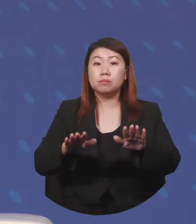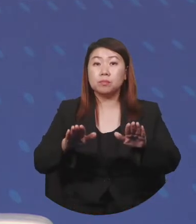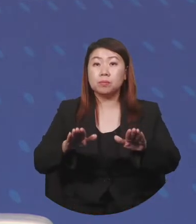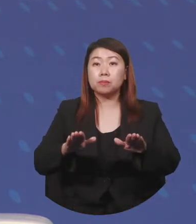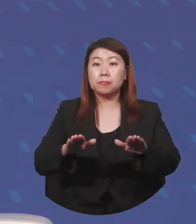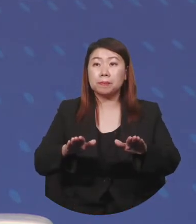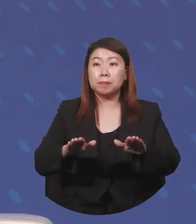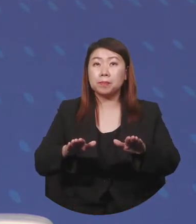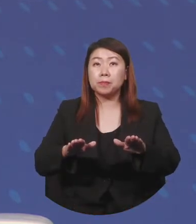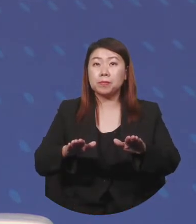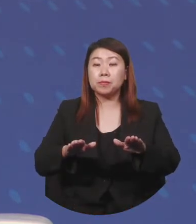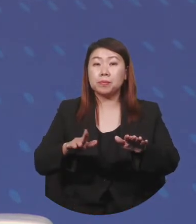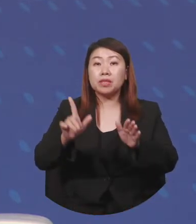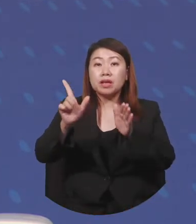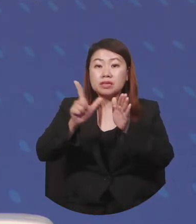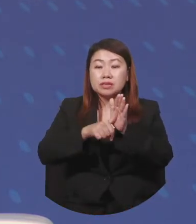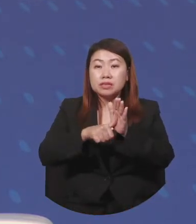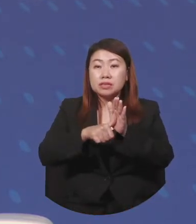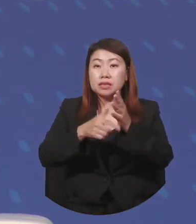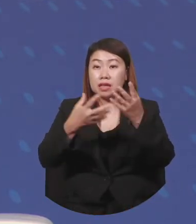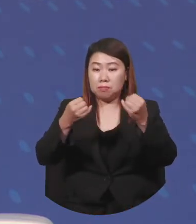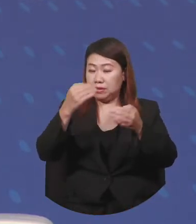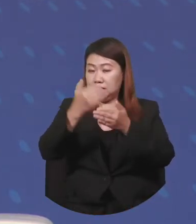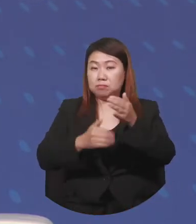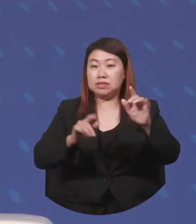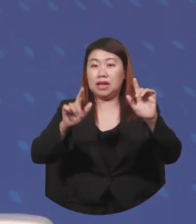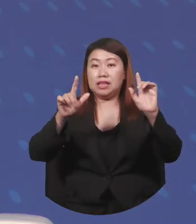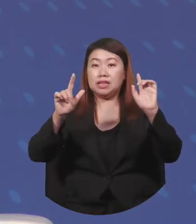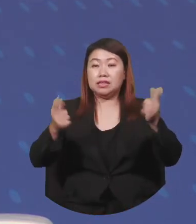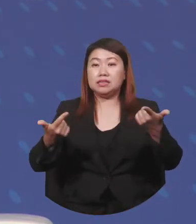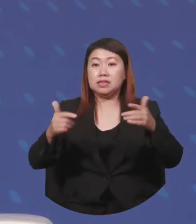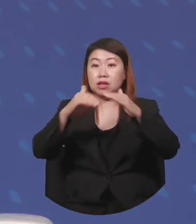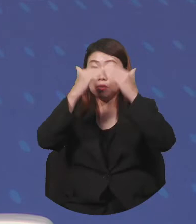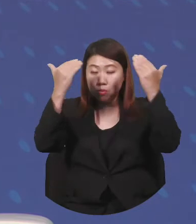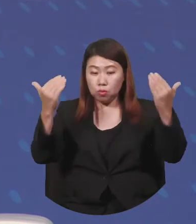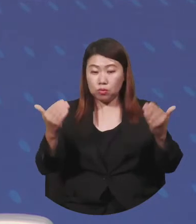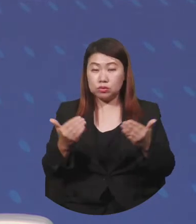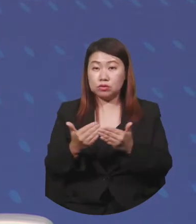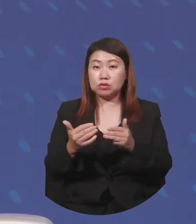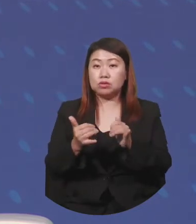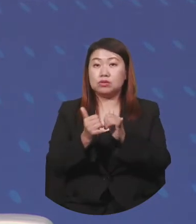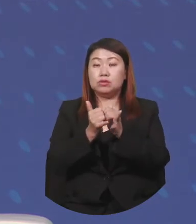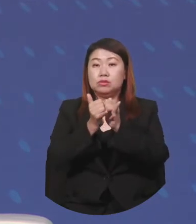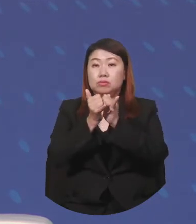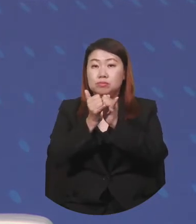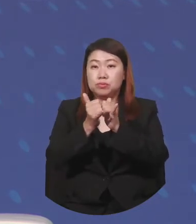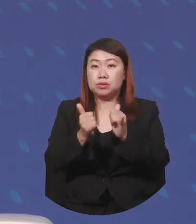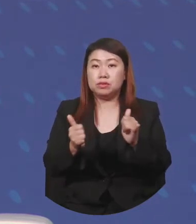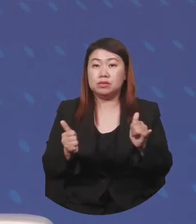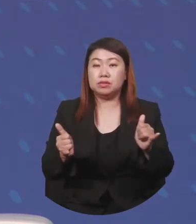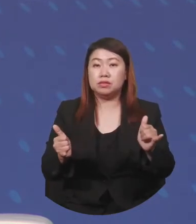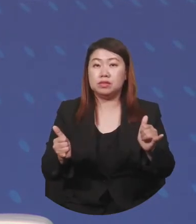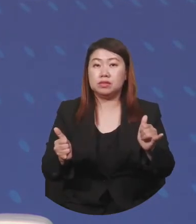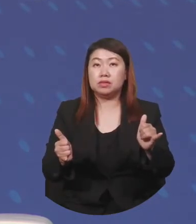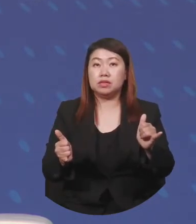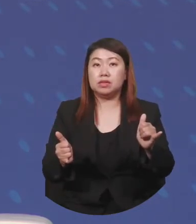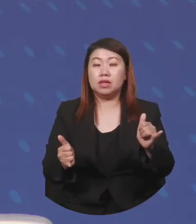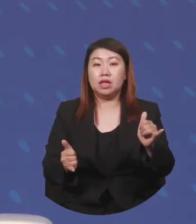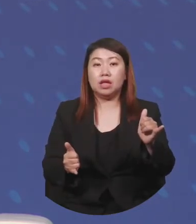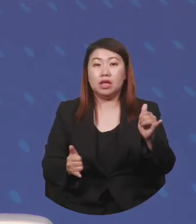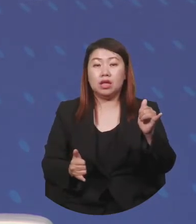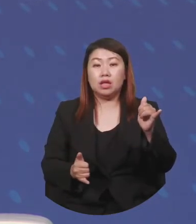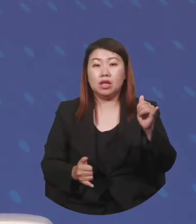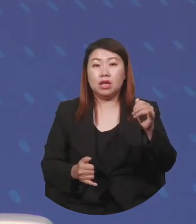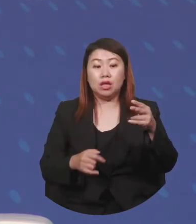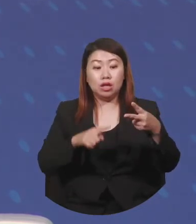left. I wonder if I can ask all of our panelists, just in 2 sentences, what are your main takeaways